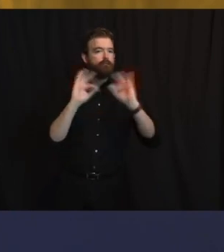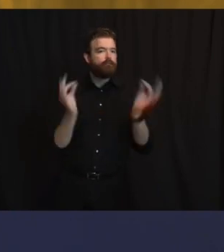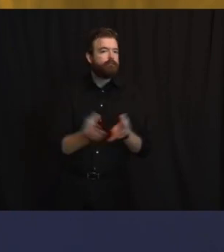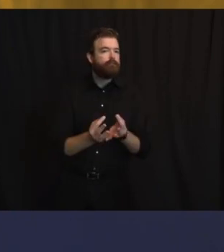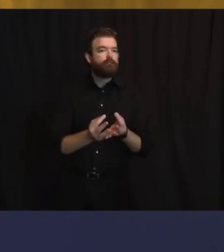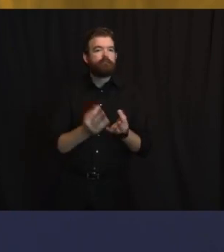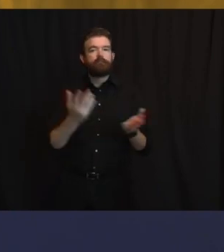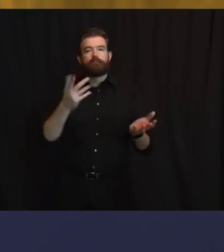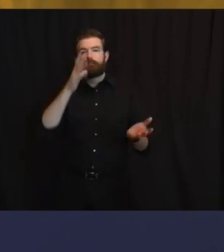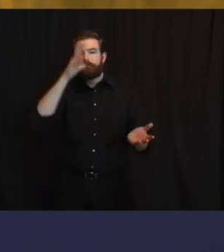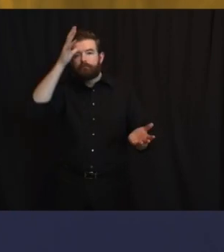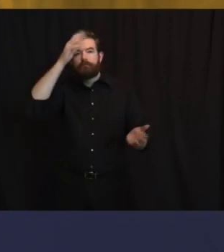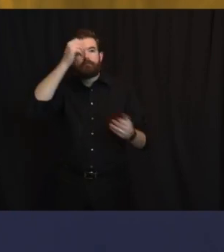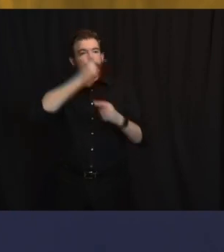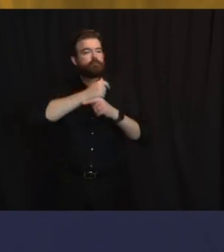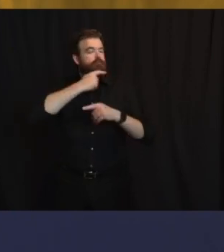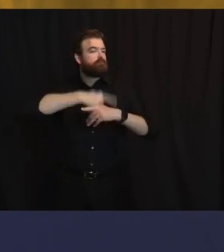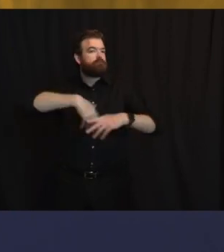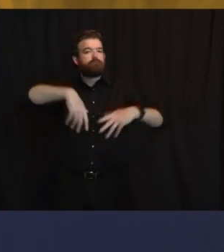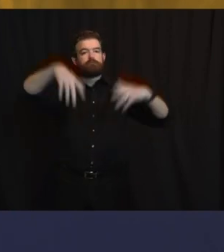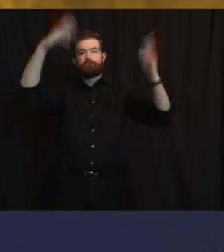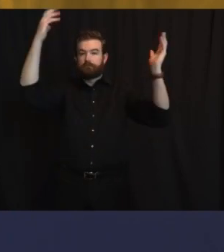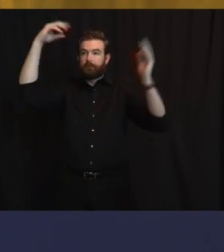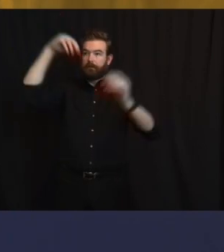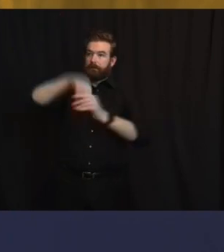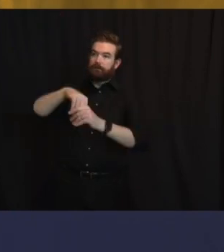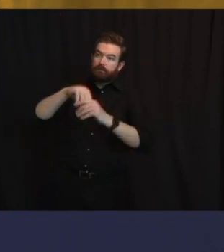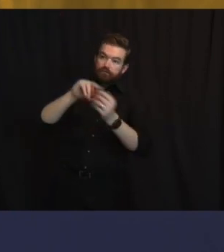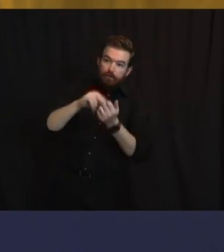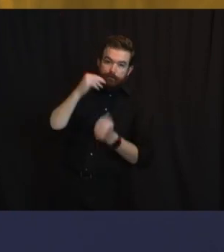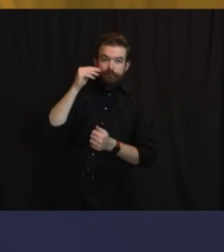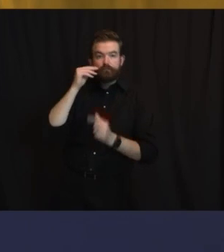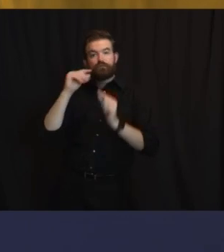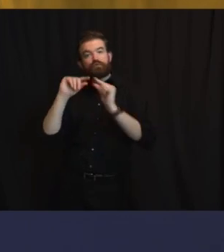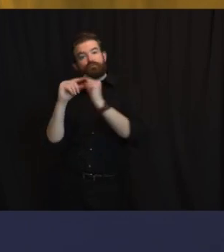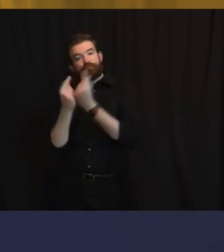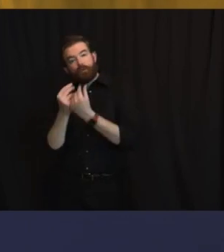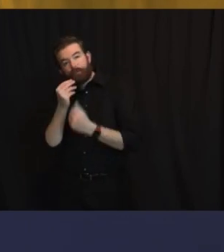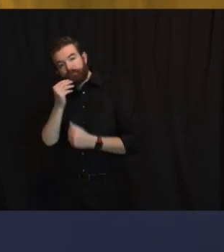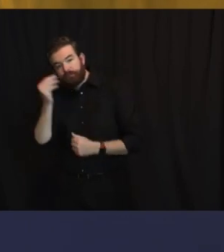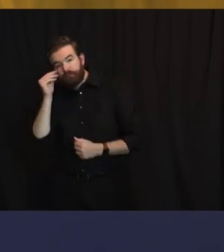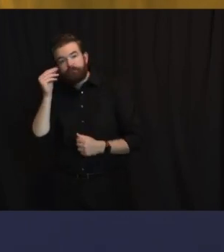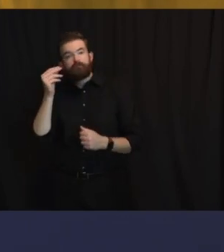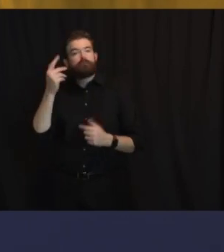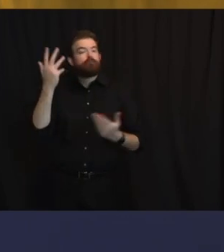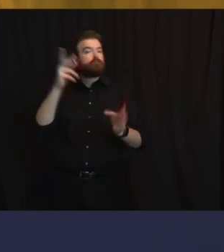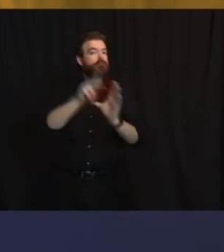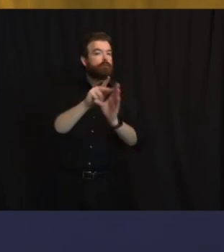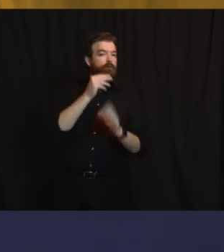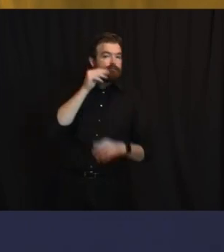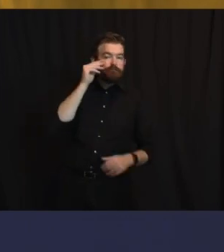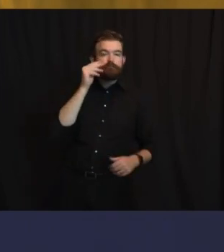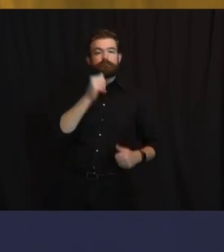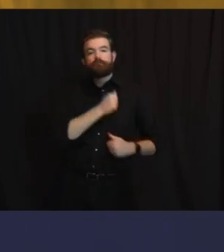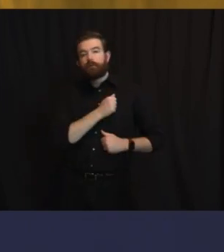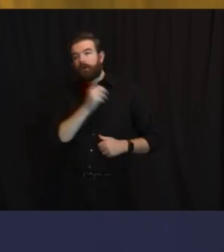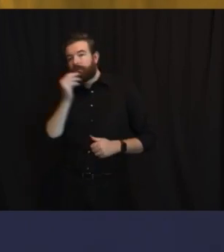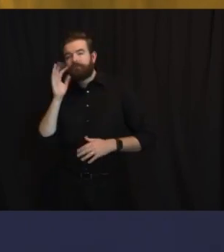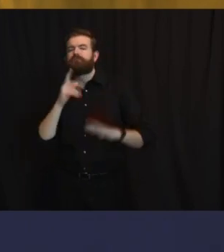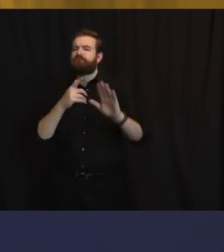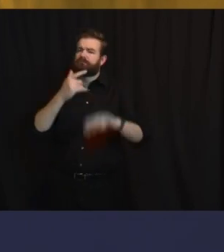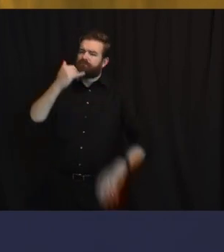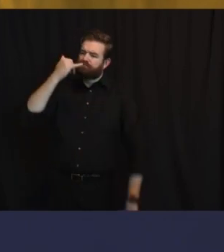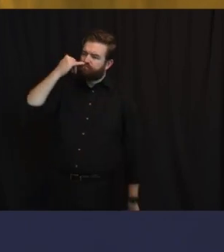a relative of some sort in a long-term care facility of some form or another, ask that facility, what are they doing to get their